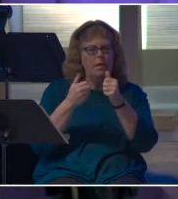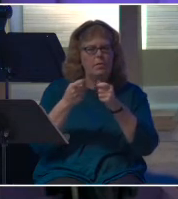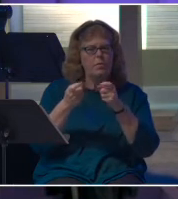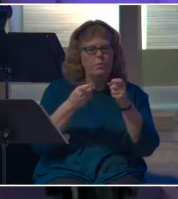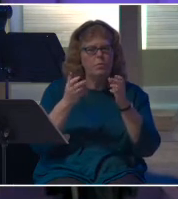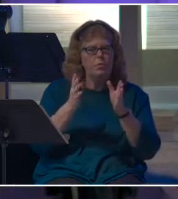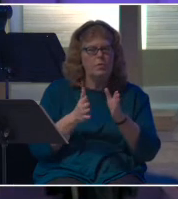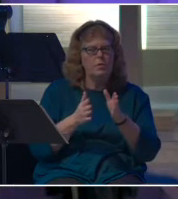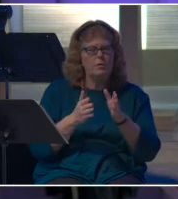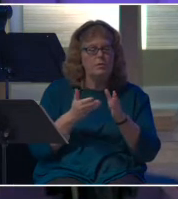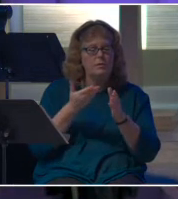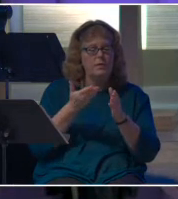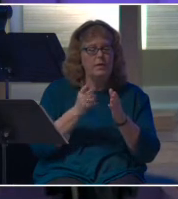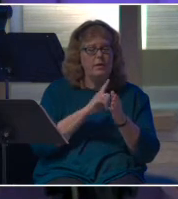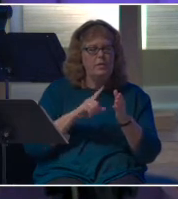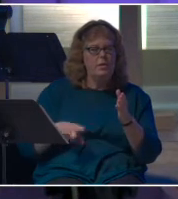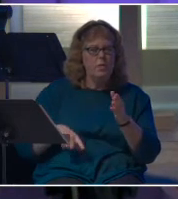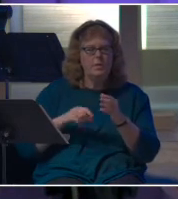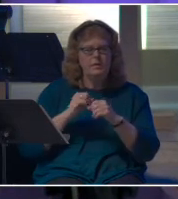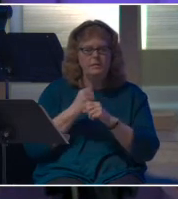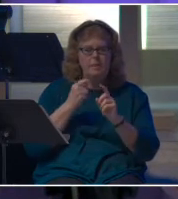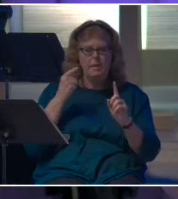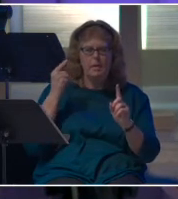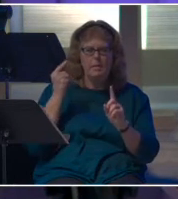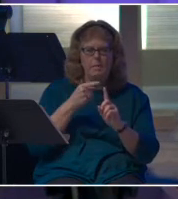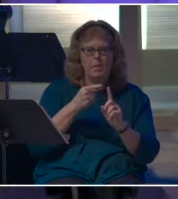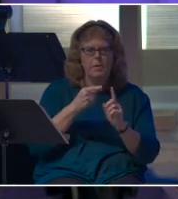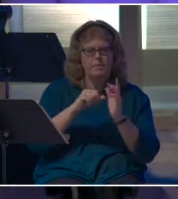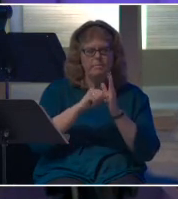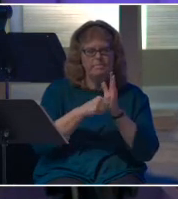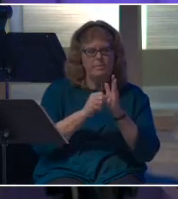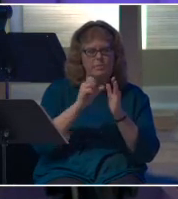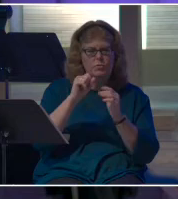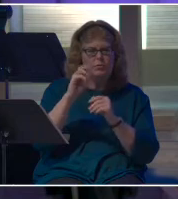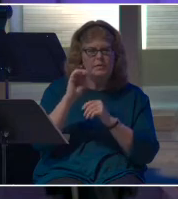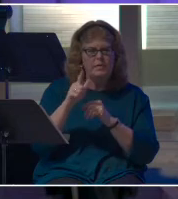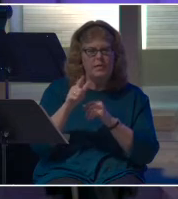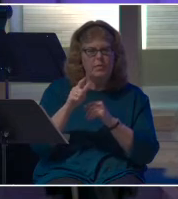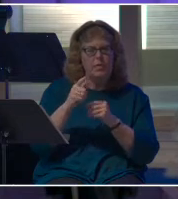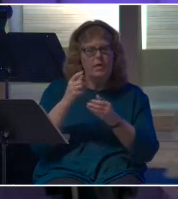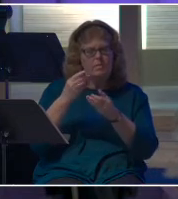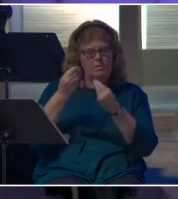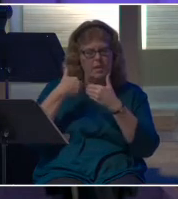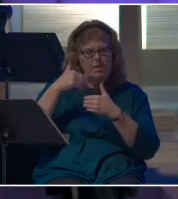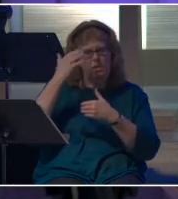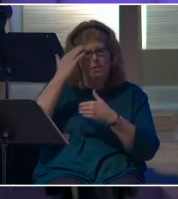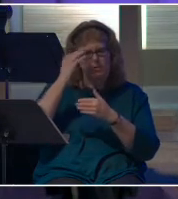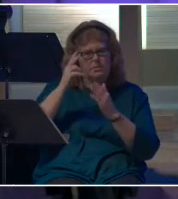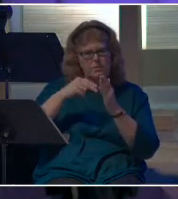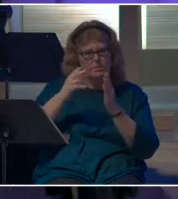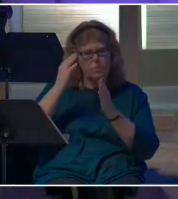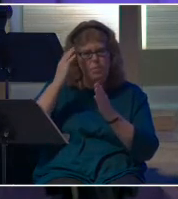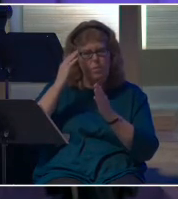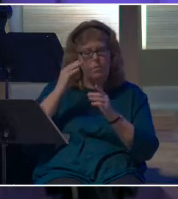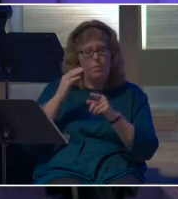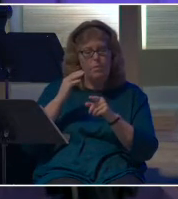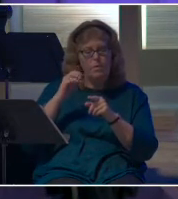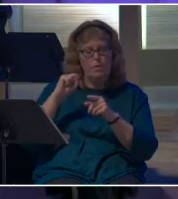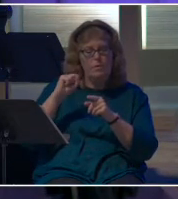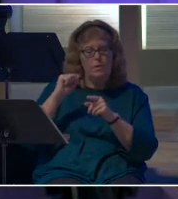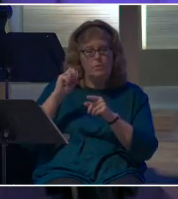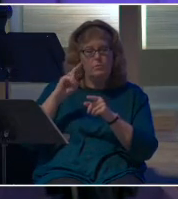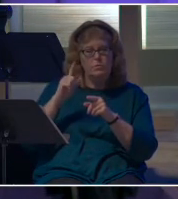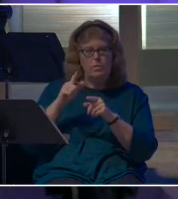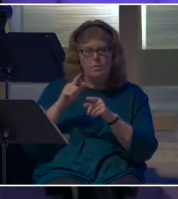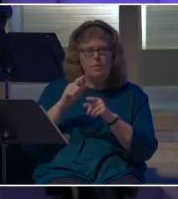so right here, the Lord is making a point to Samuel, and the author is making a point to us as the reader, is that Saul